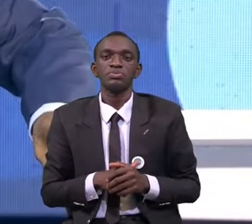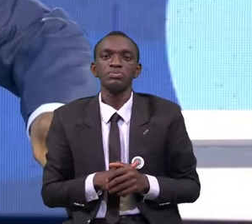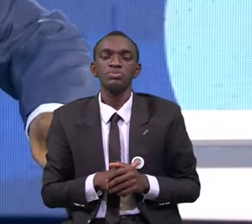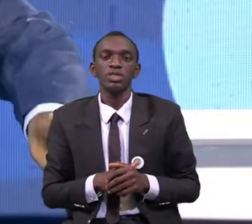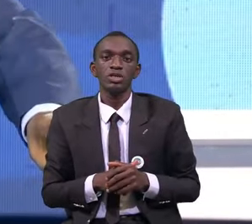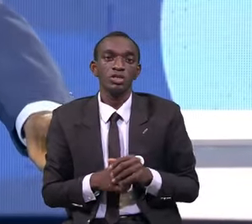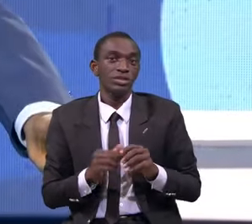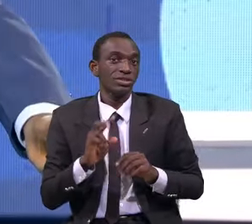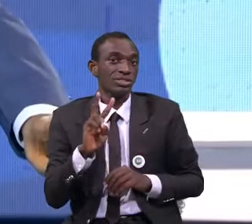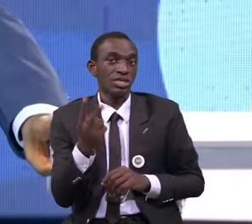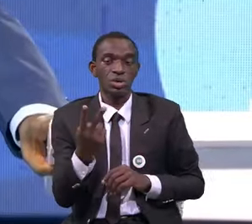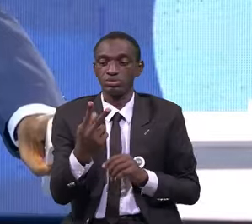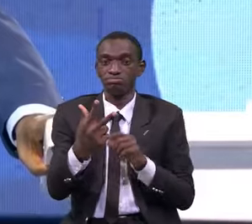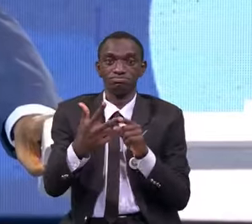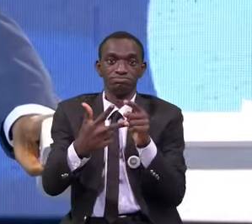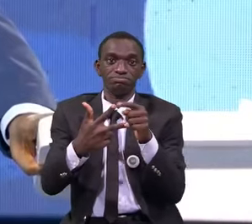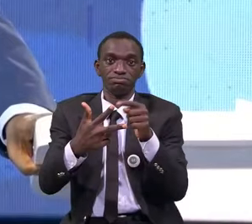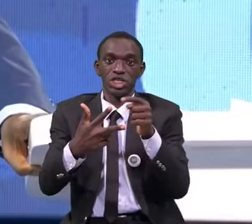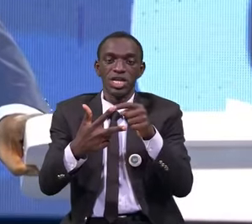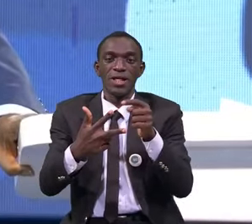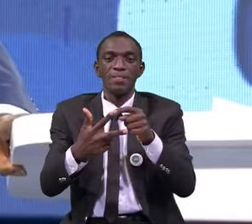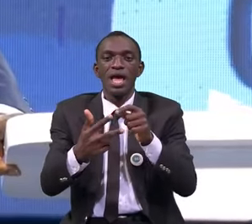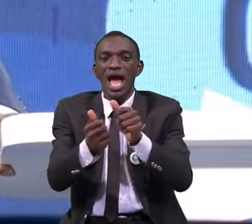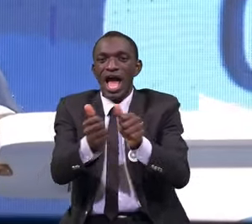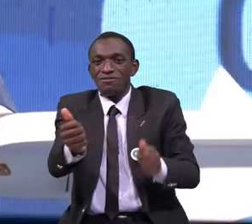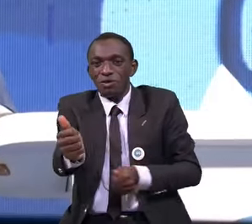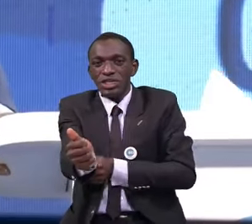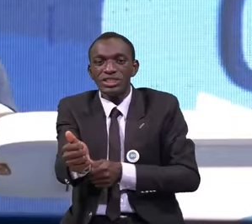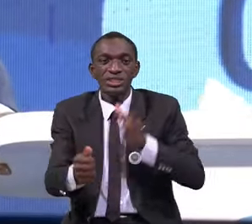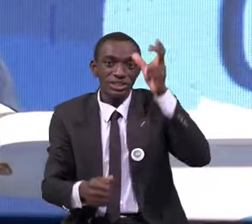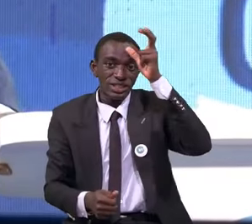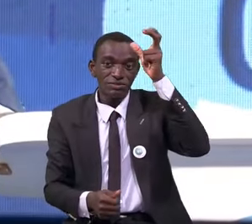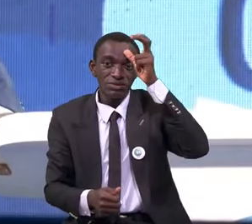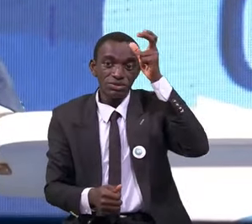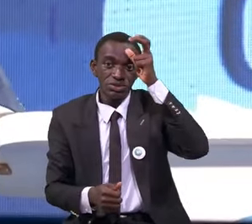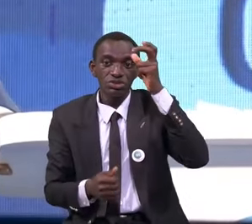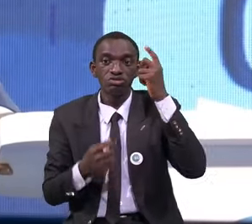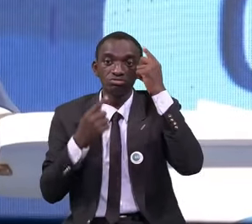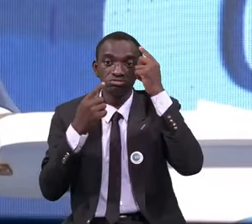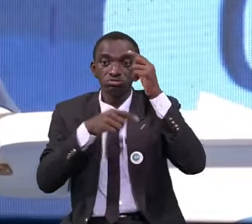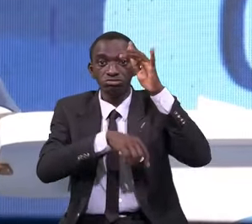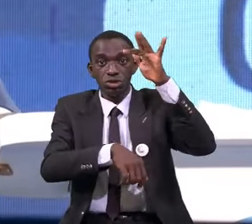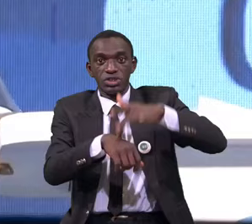Number two, avoiding the devil's touch after the